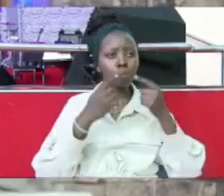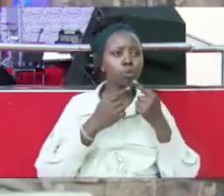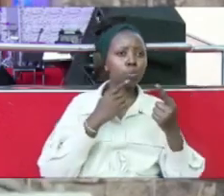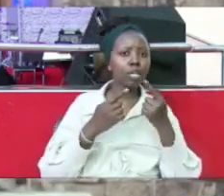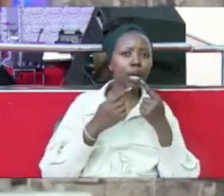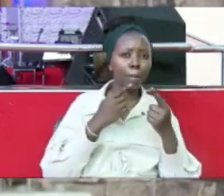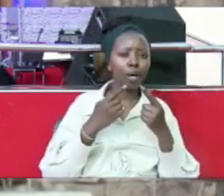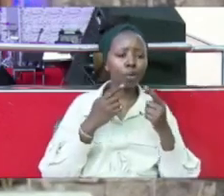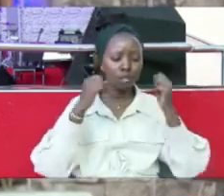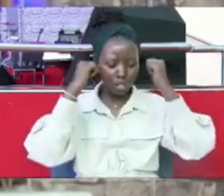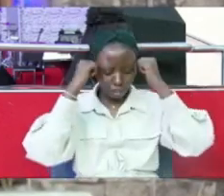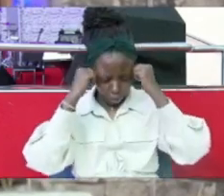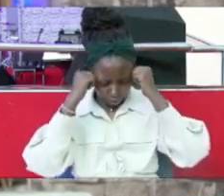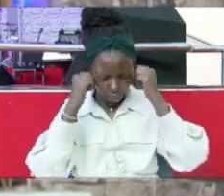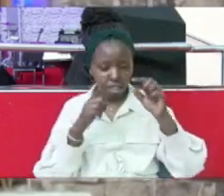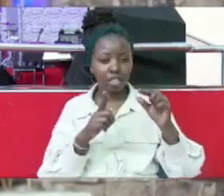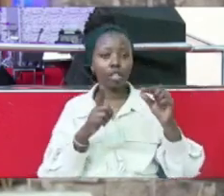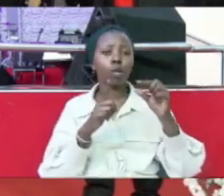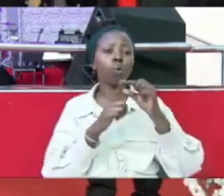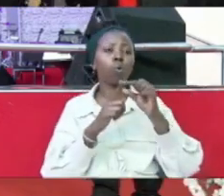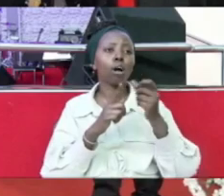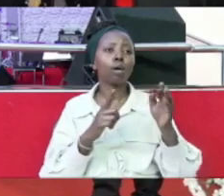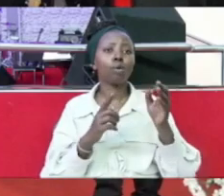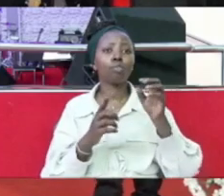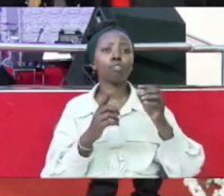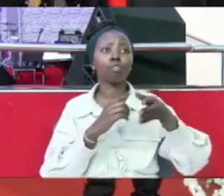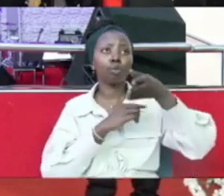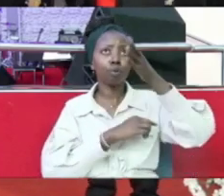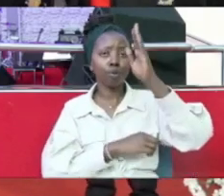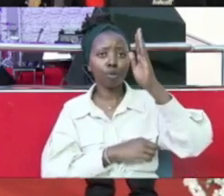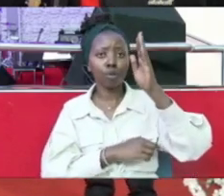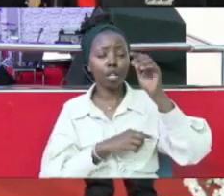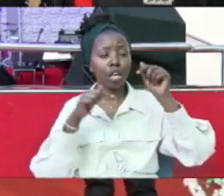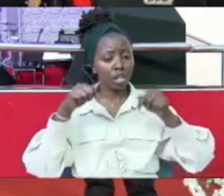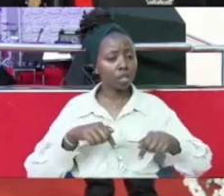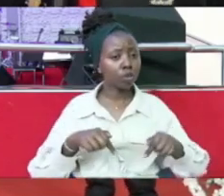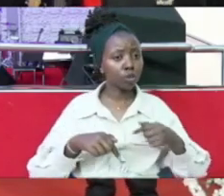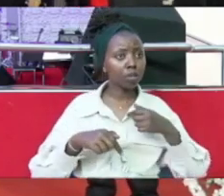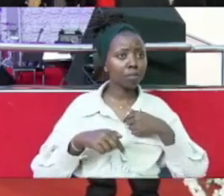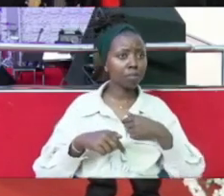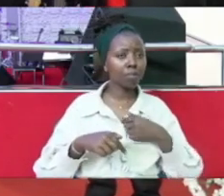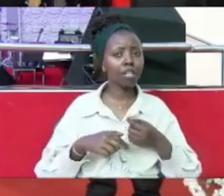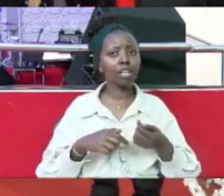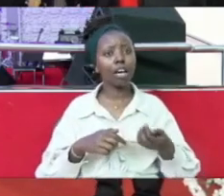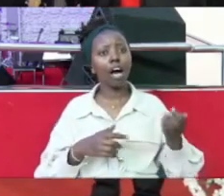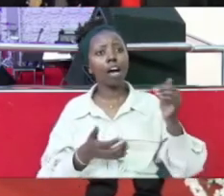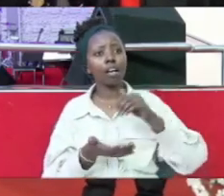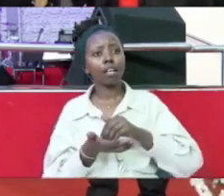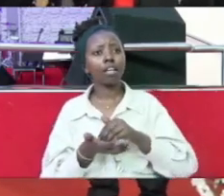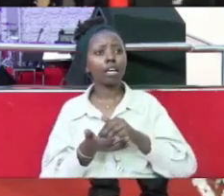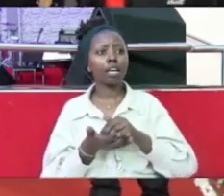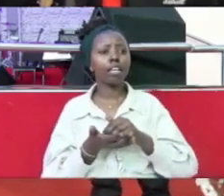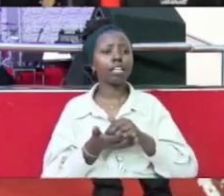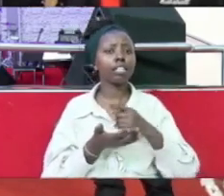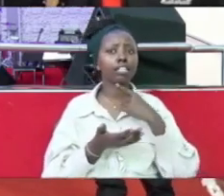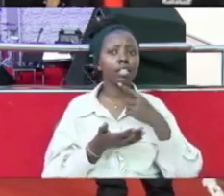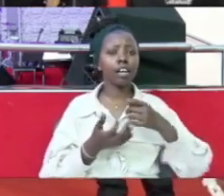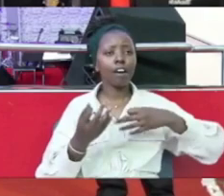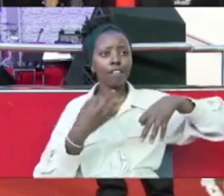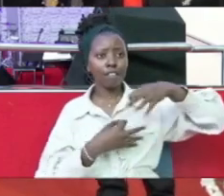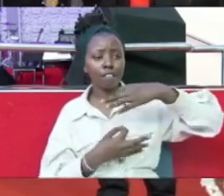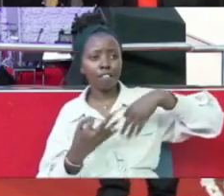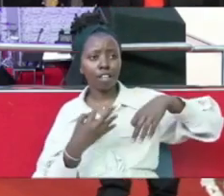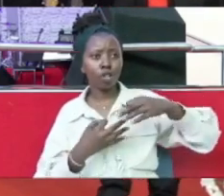Na Jumapili uliyopita pia askofu akapitia moja ya kanuni zile. And today I'm picking it up now with fellowship as a key spiritual discipline. Na